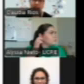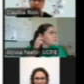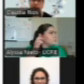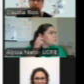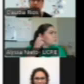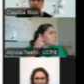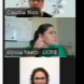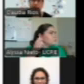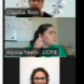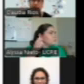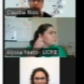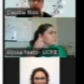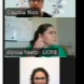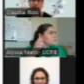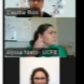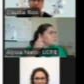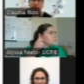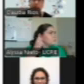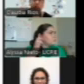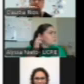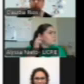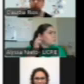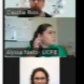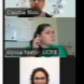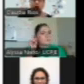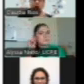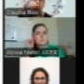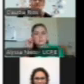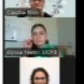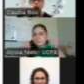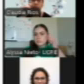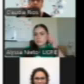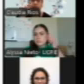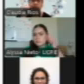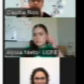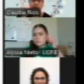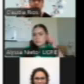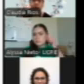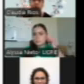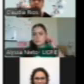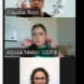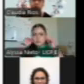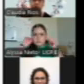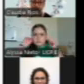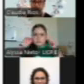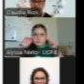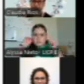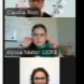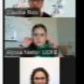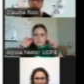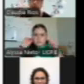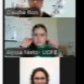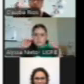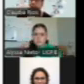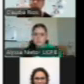it's, like I said, it's going to be in Harupa Valley. Here's the information. But I also, uh, on the chat, I put my email address and my